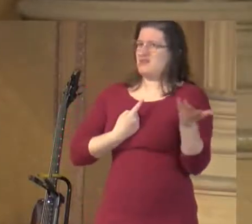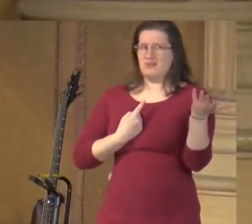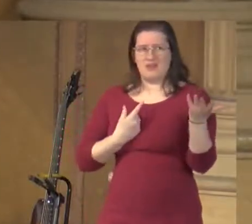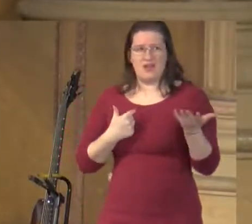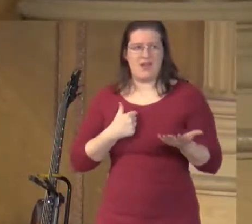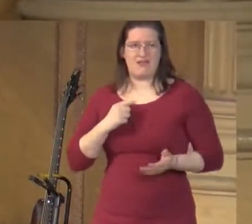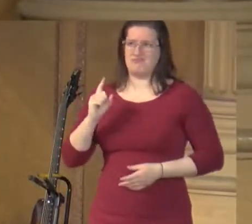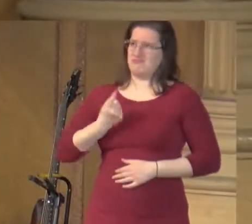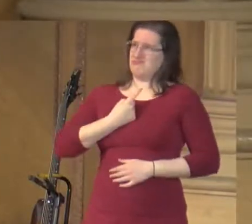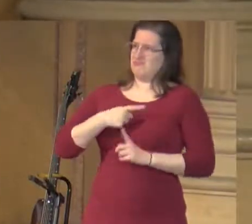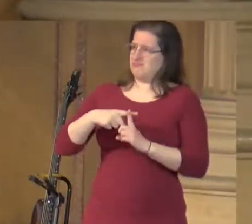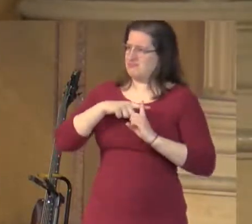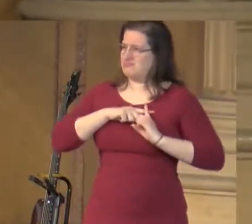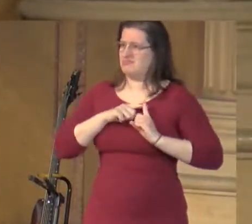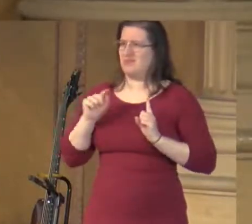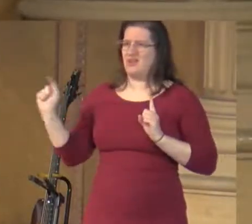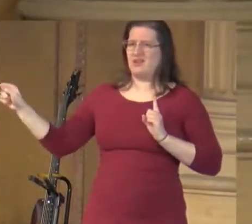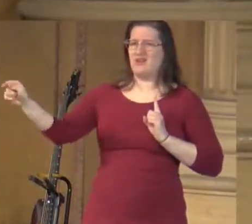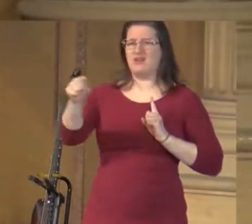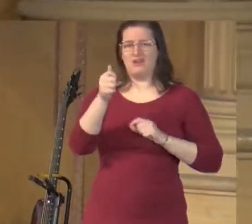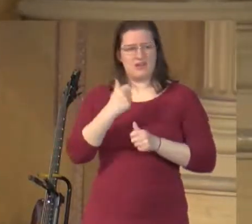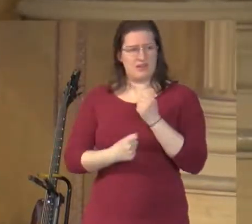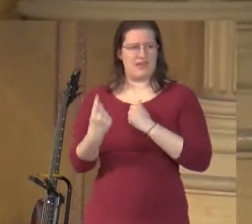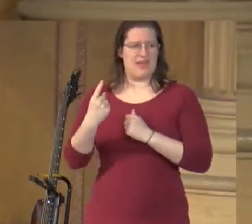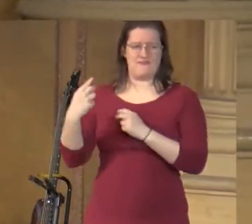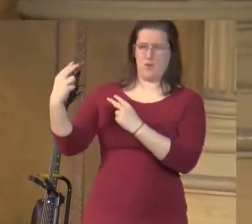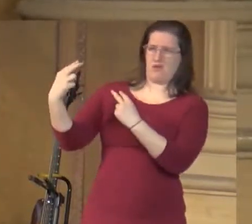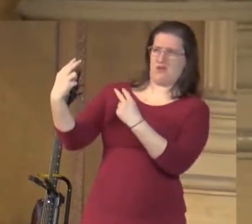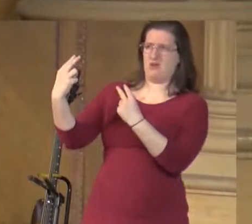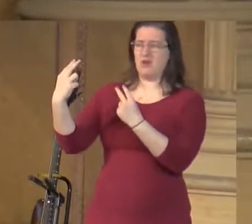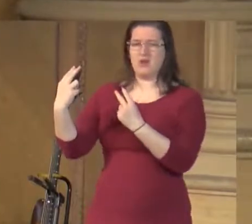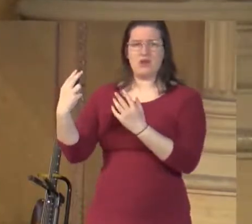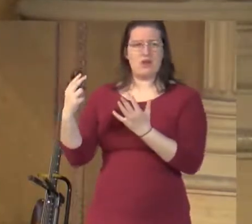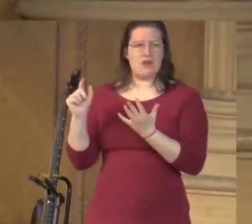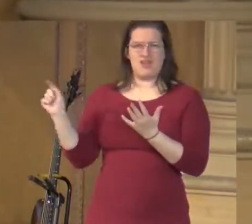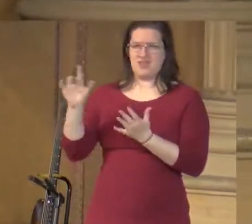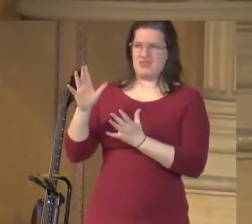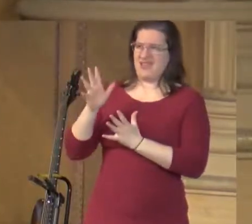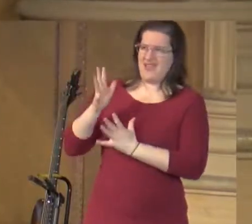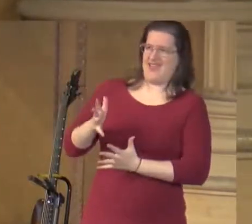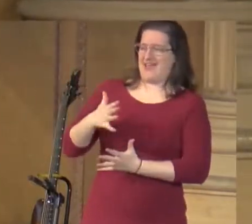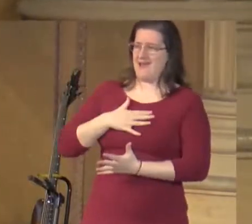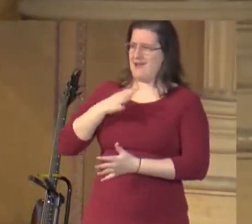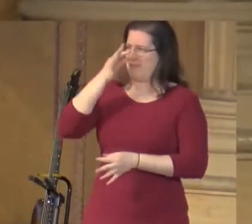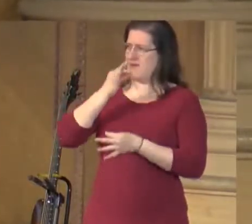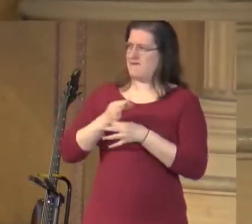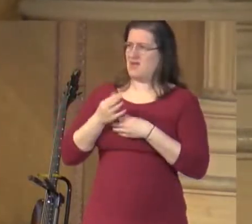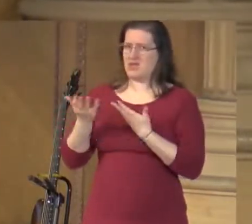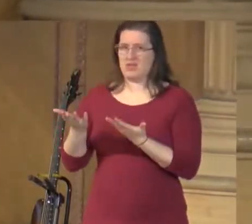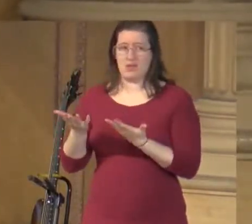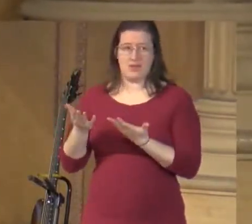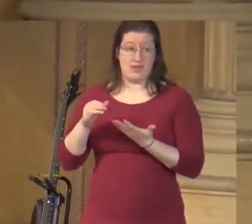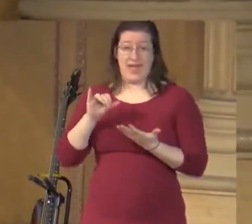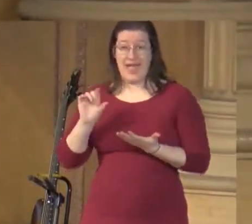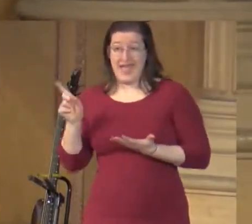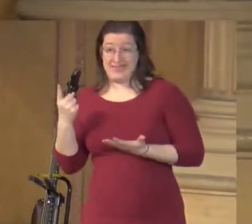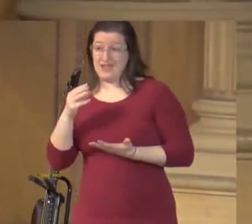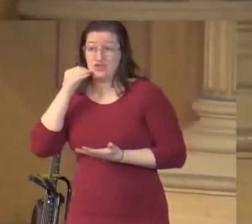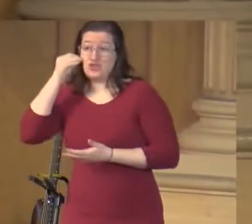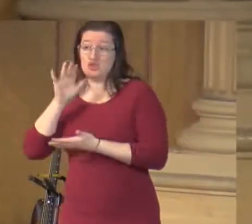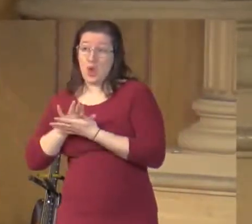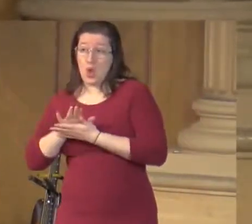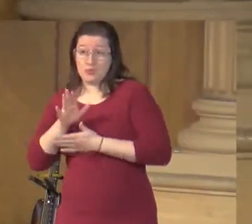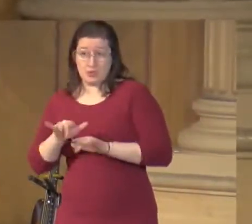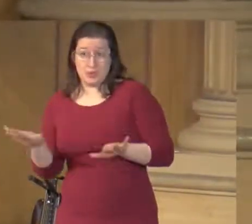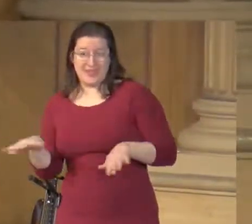your school who's a Christian you feel like everybody is out to get you you feel like they hate your faith and that's just the homeschool kids. It